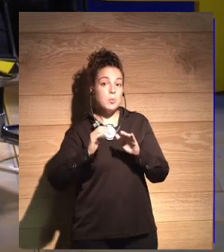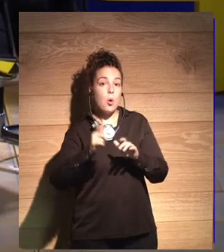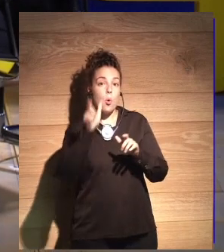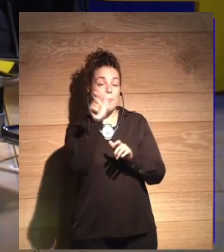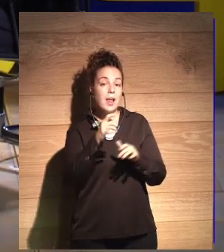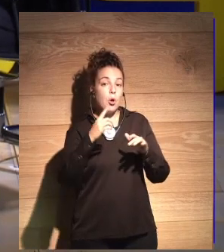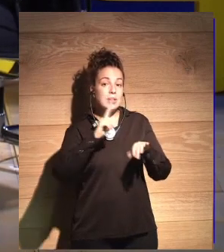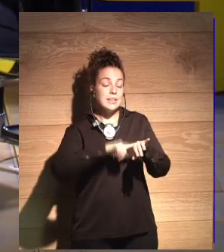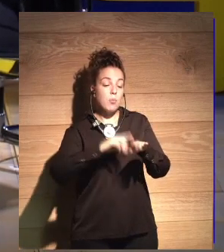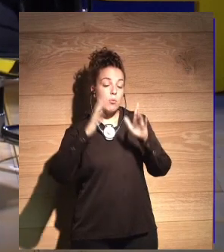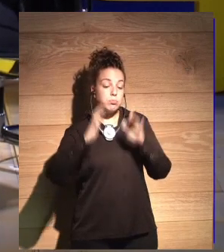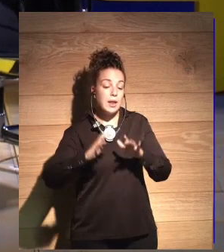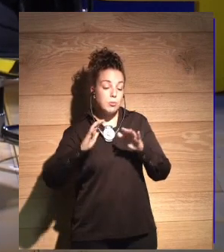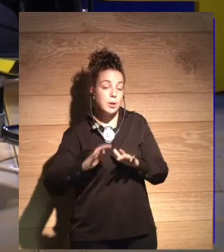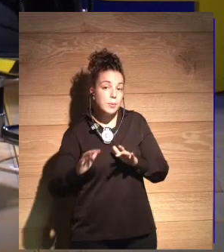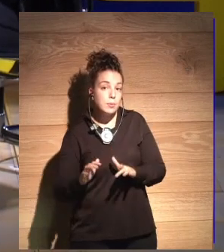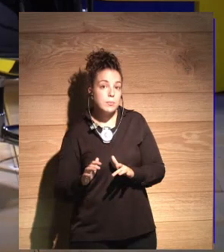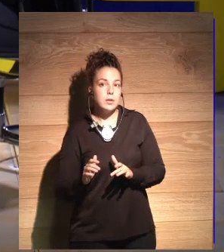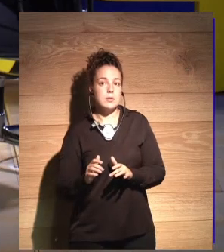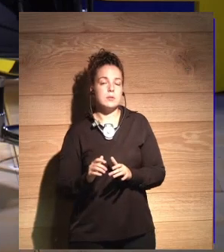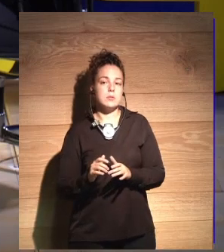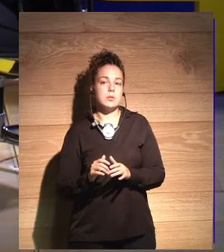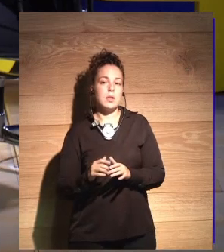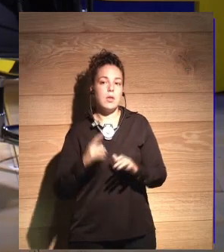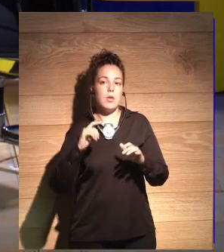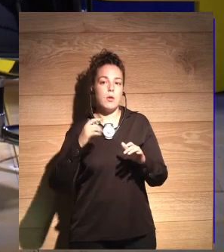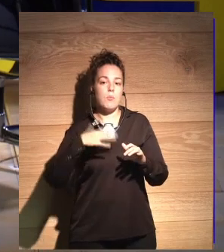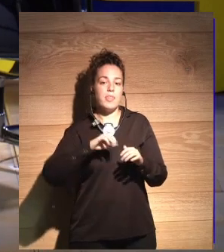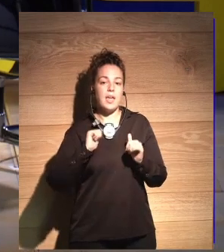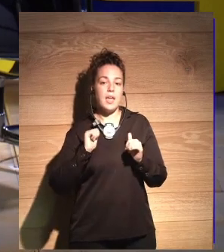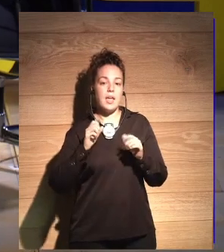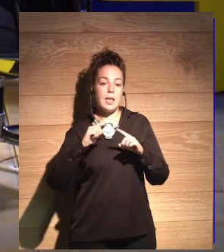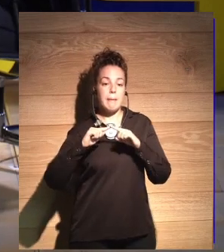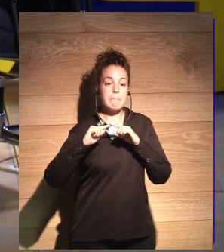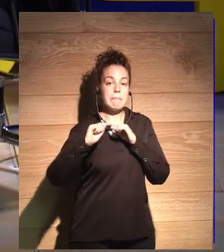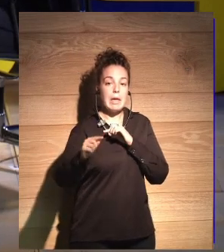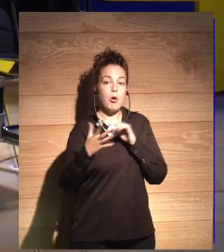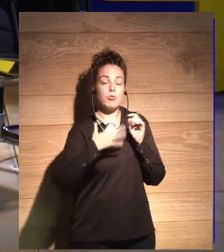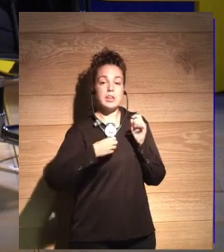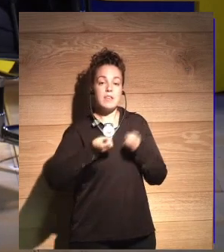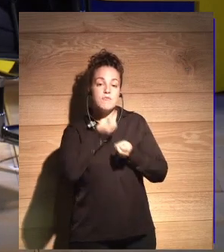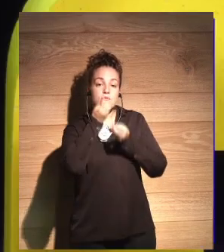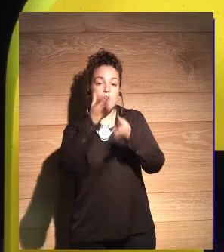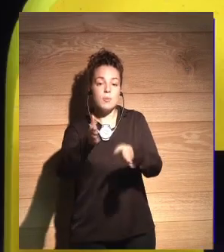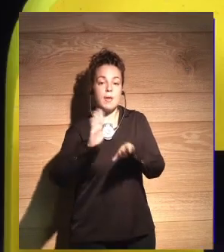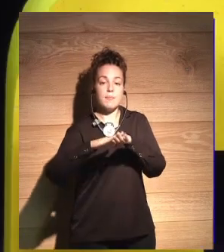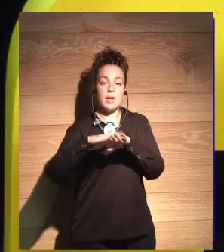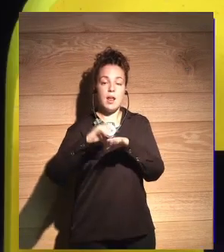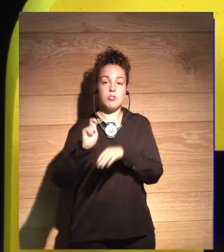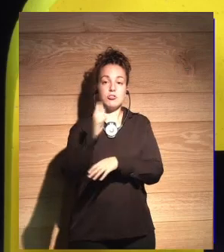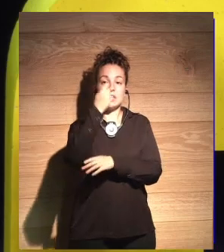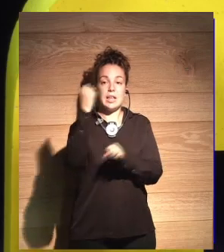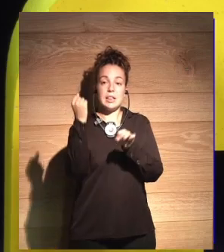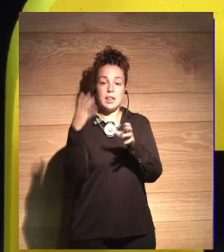a bug report to get the team to do ethics. You can't have somebody who says, I'm going to give up my career and just focus